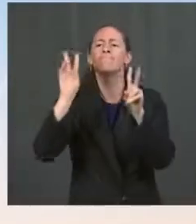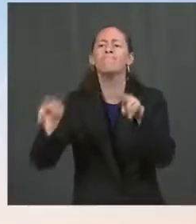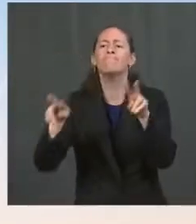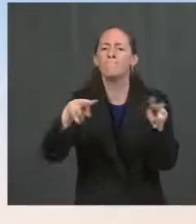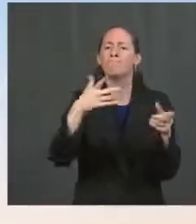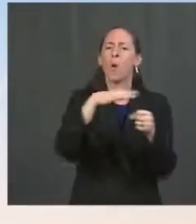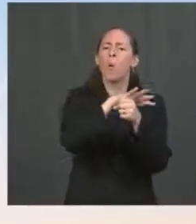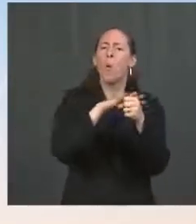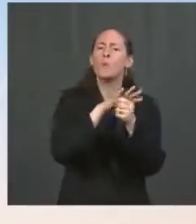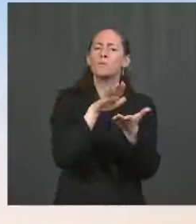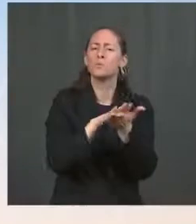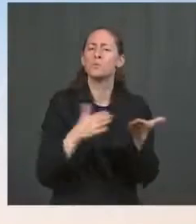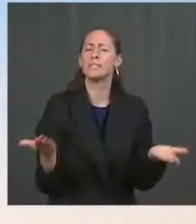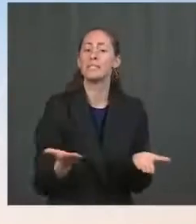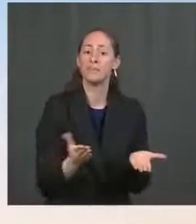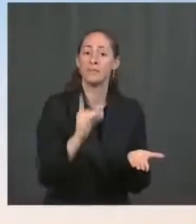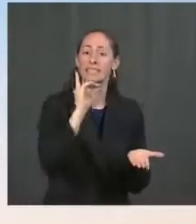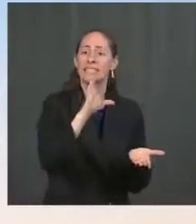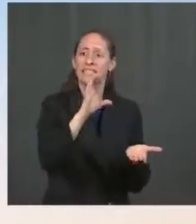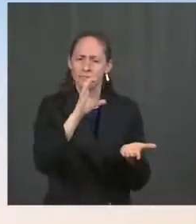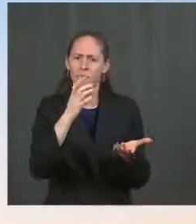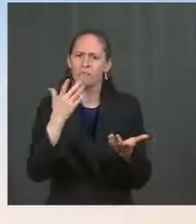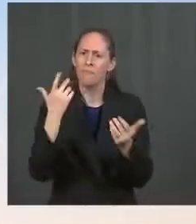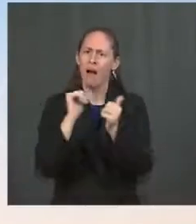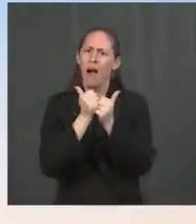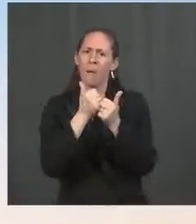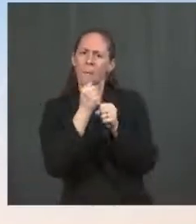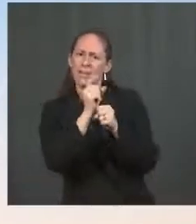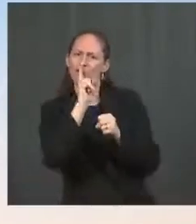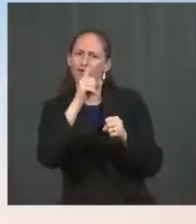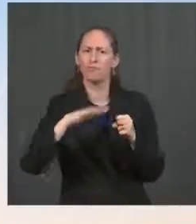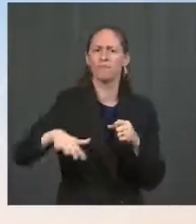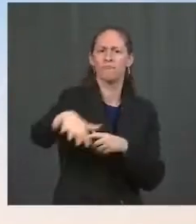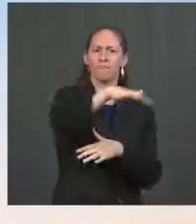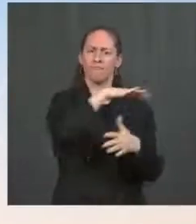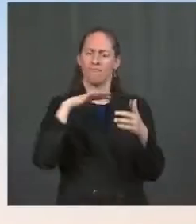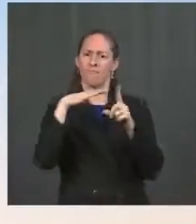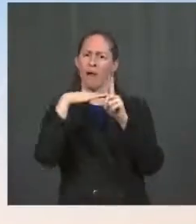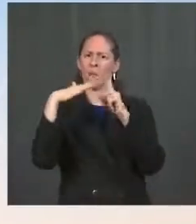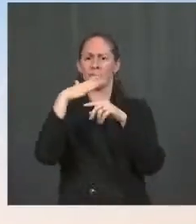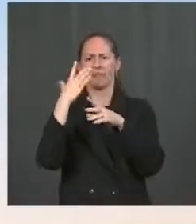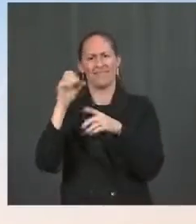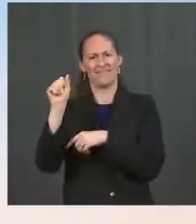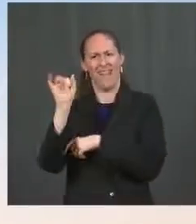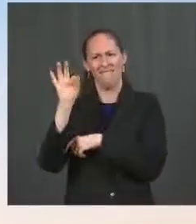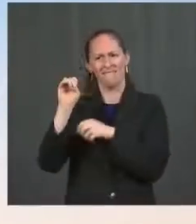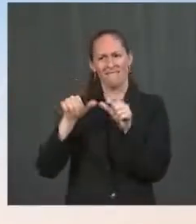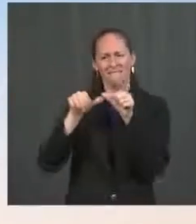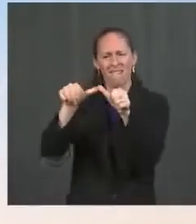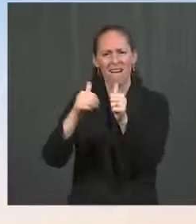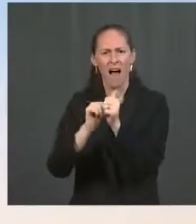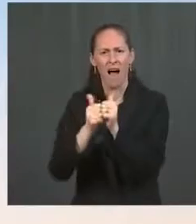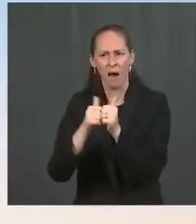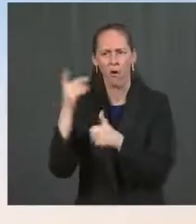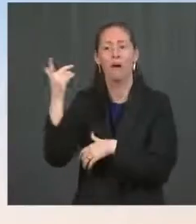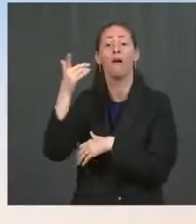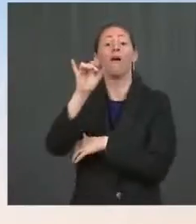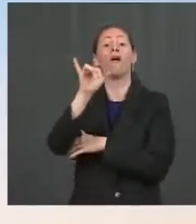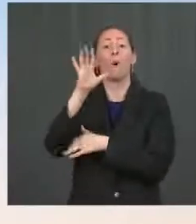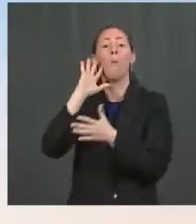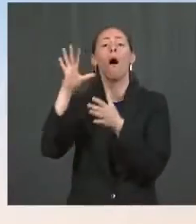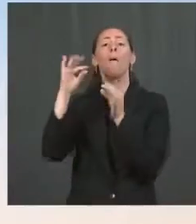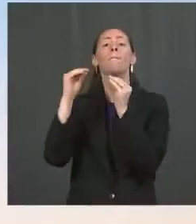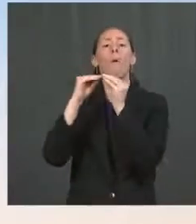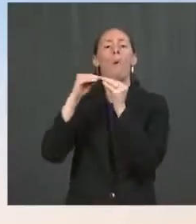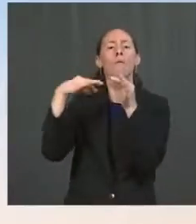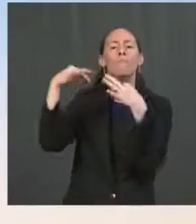is helping to keep students safe in classrooms and highlight some of the announcements the President is making later today on COVID. I